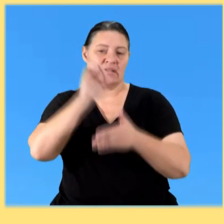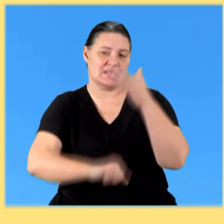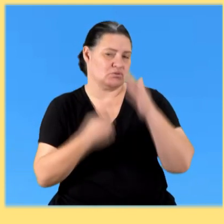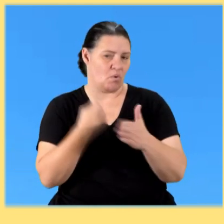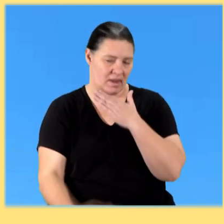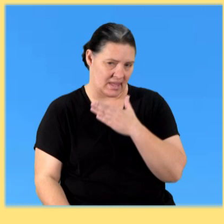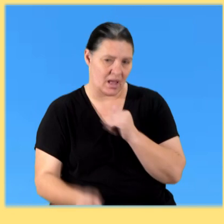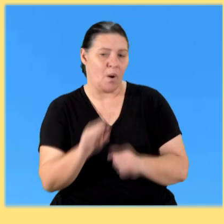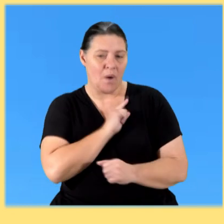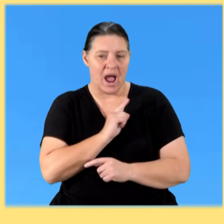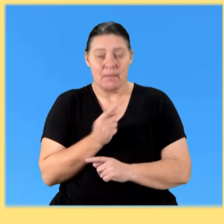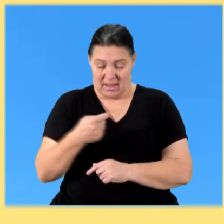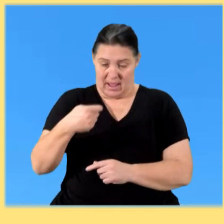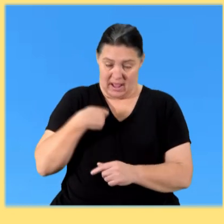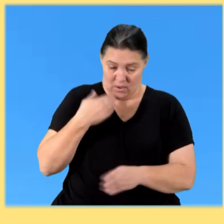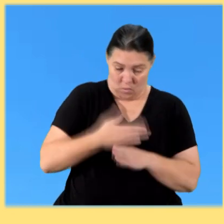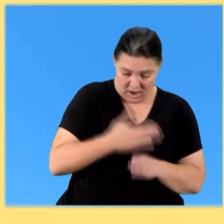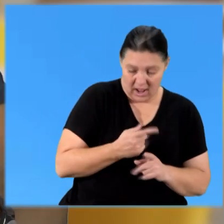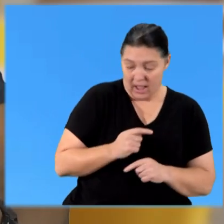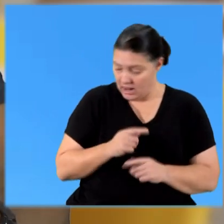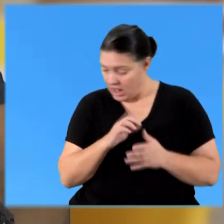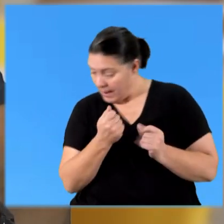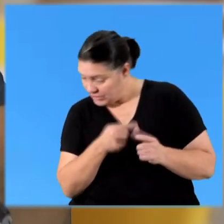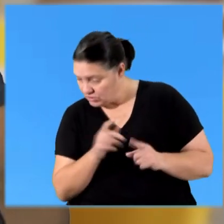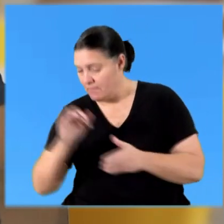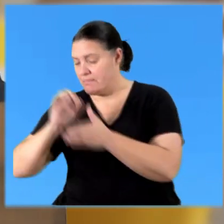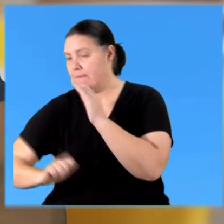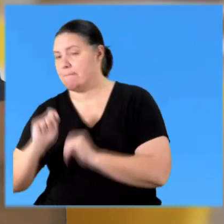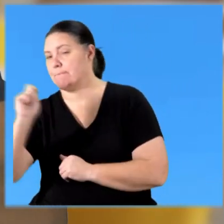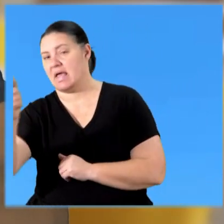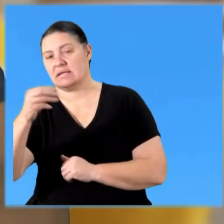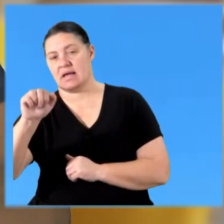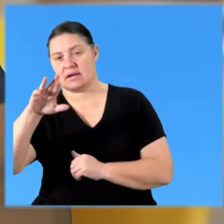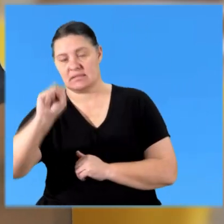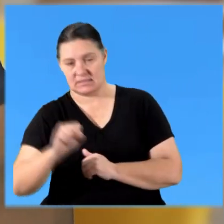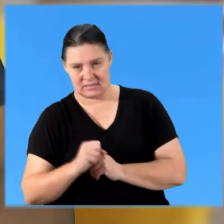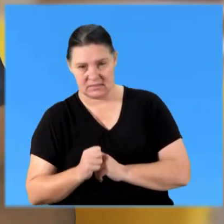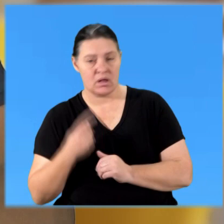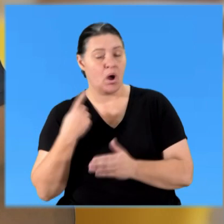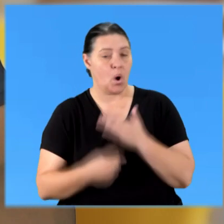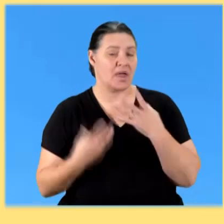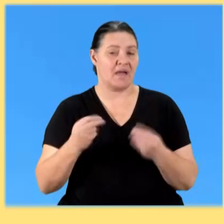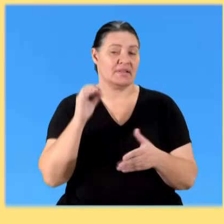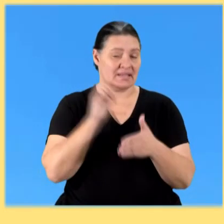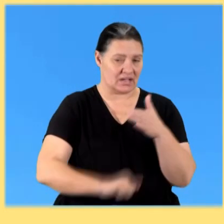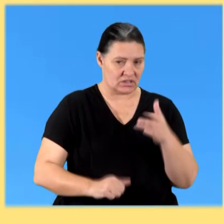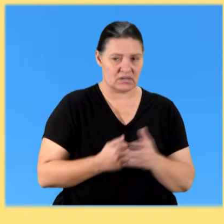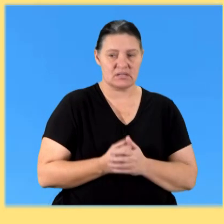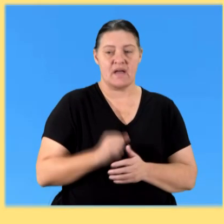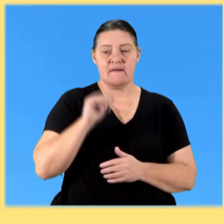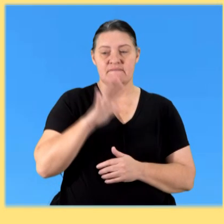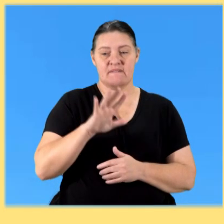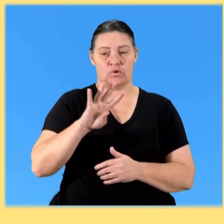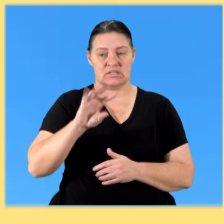deduction because it is pay as you earn, paid by the employee over to SARS. So you only have the deduction, which